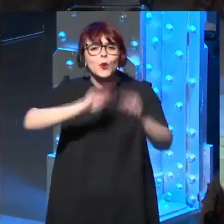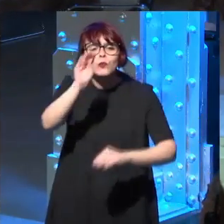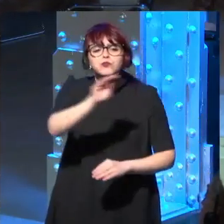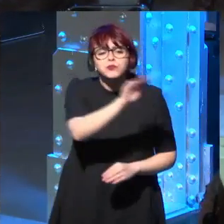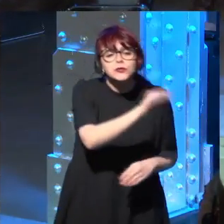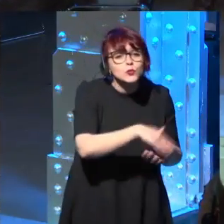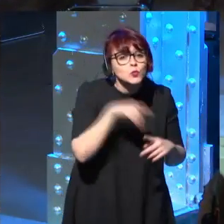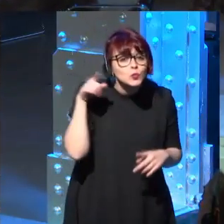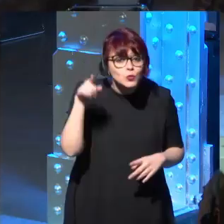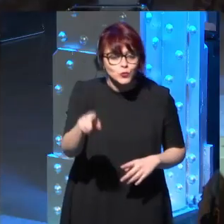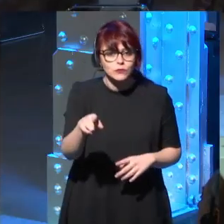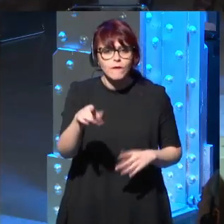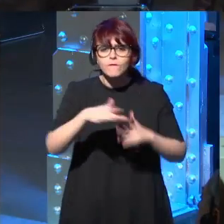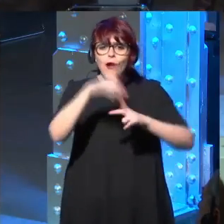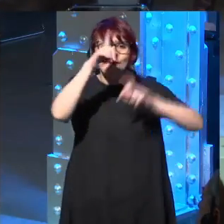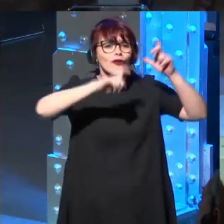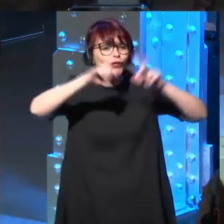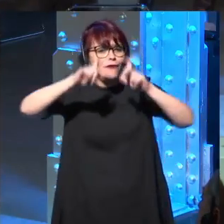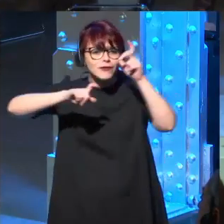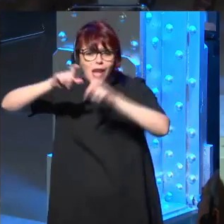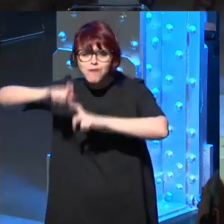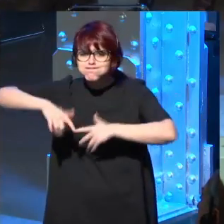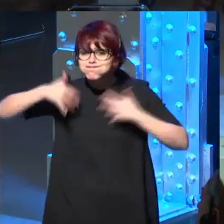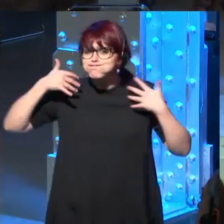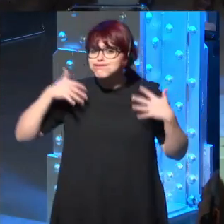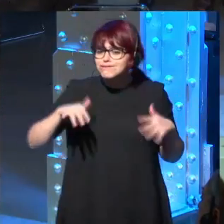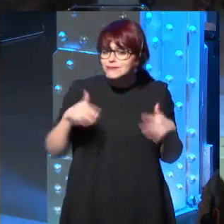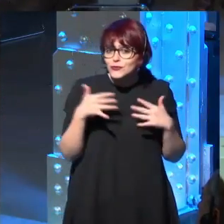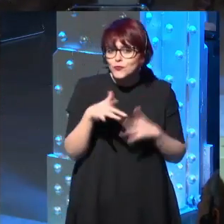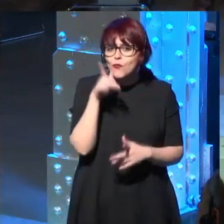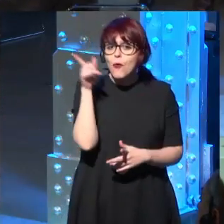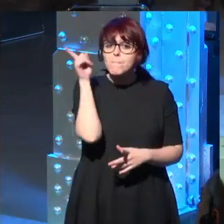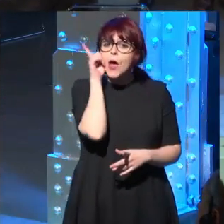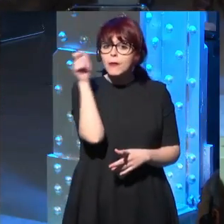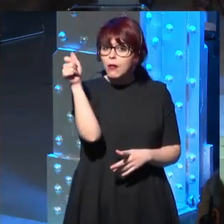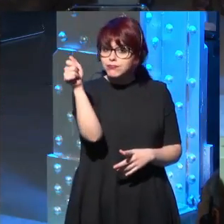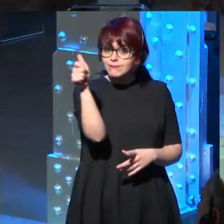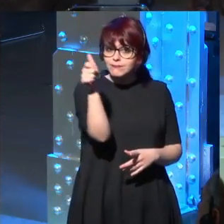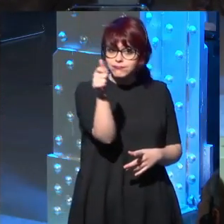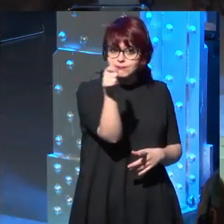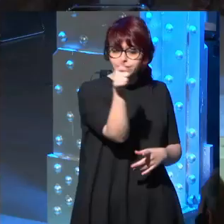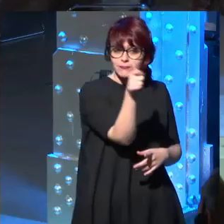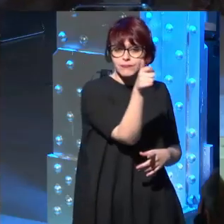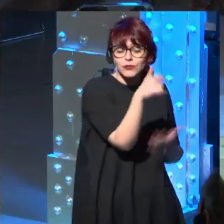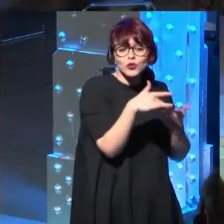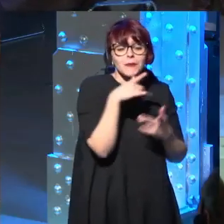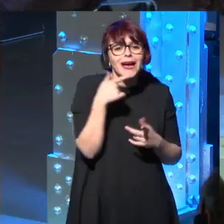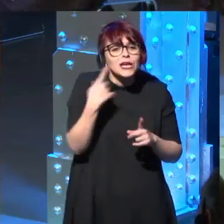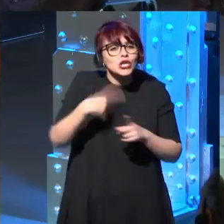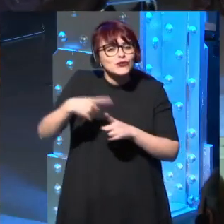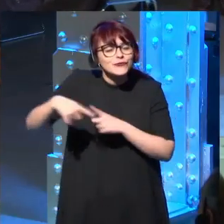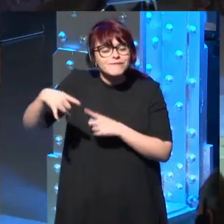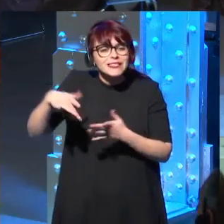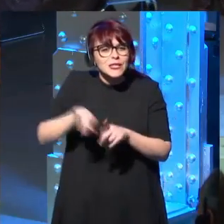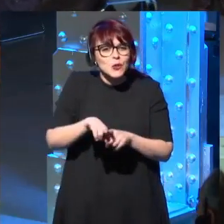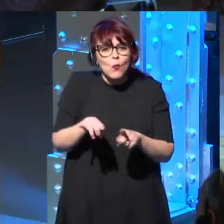people. You take lots of photos with your mobile phone.